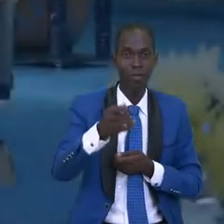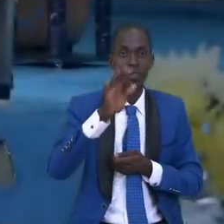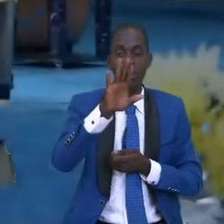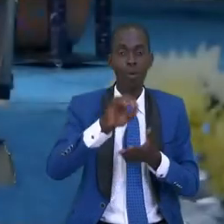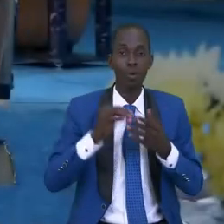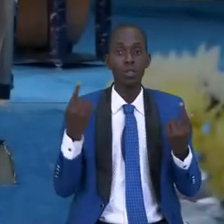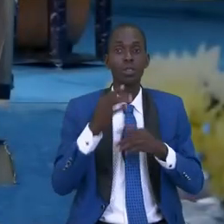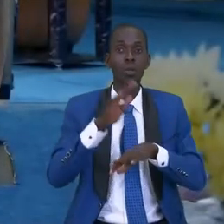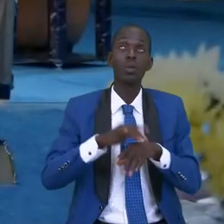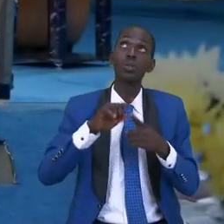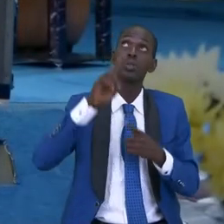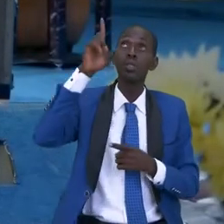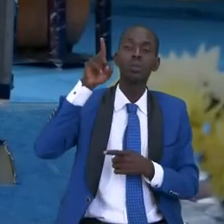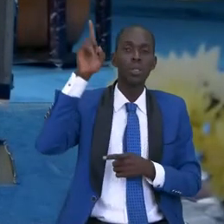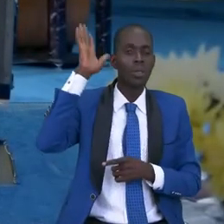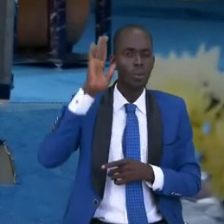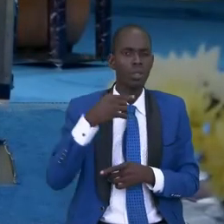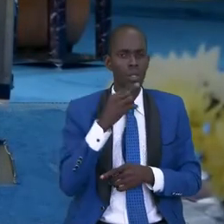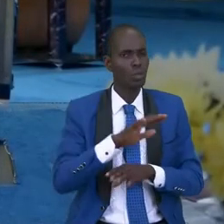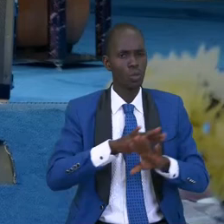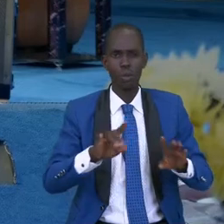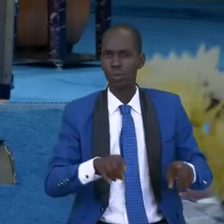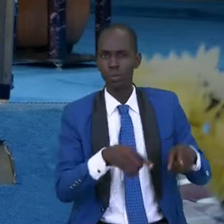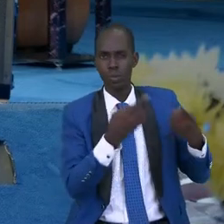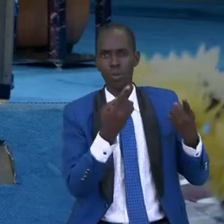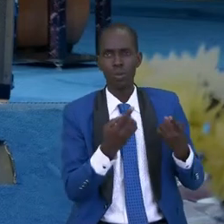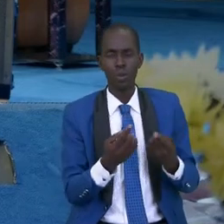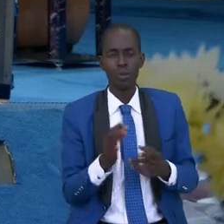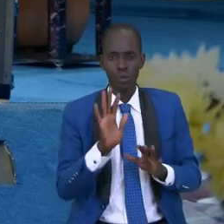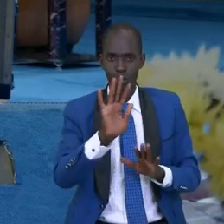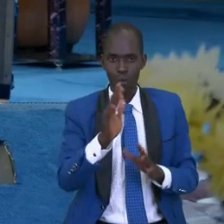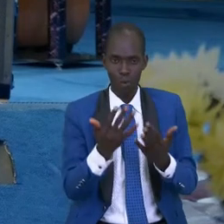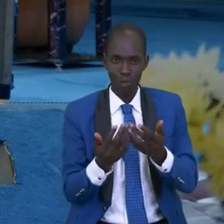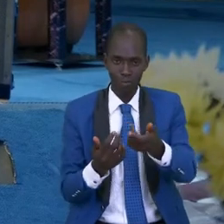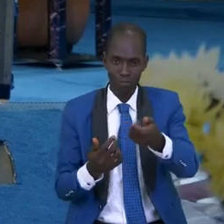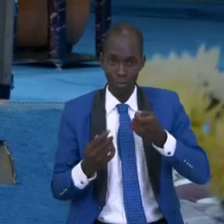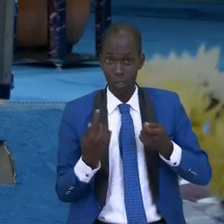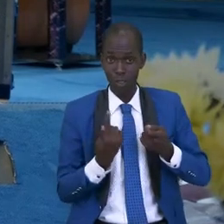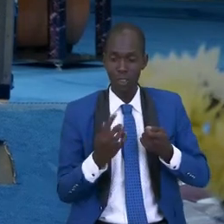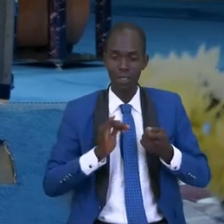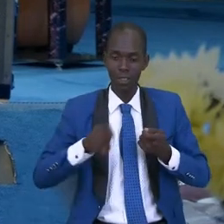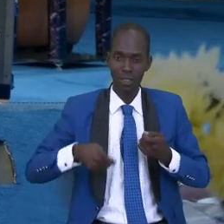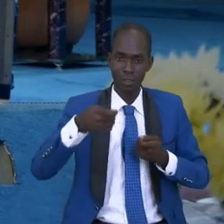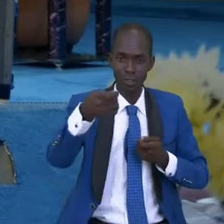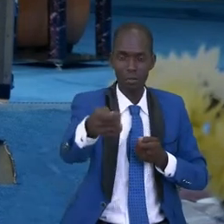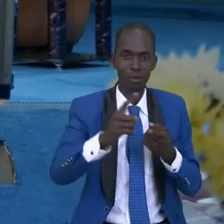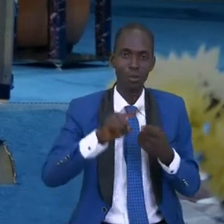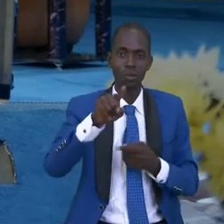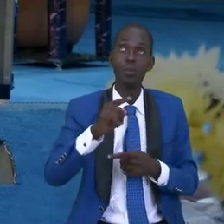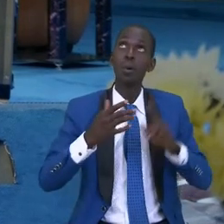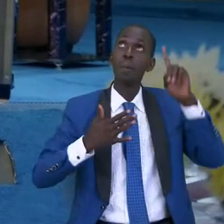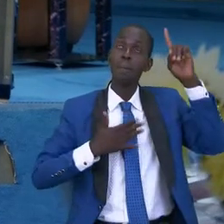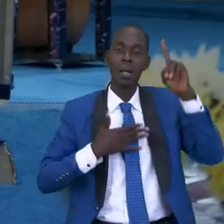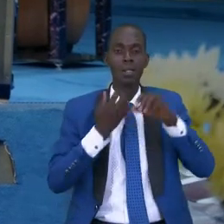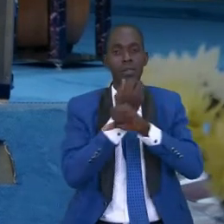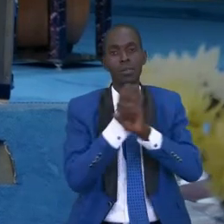him, he'll say, don't go, I hand over to you my salvation. If you